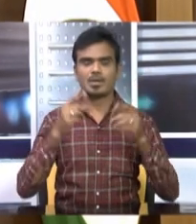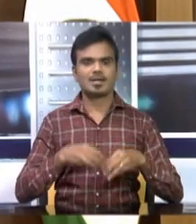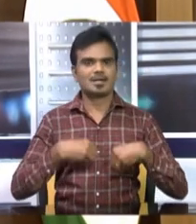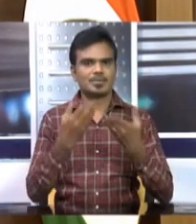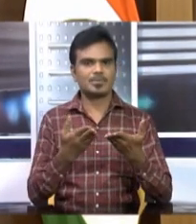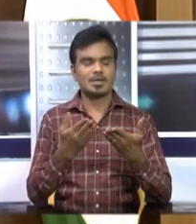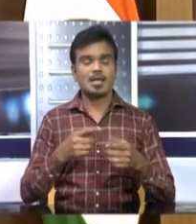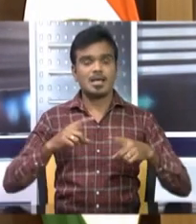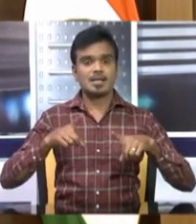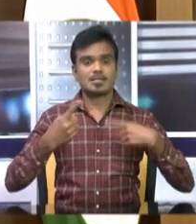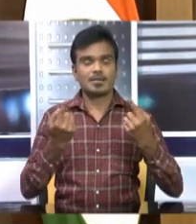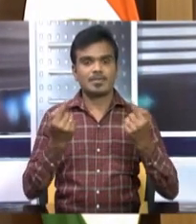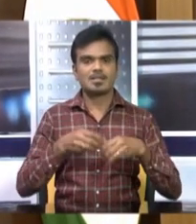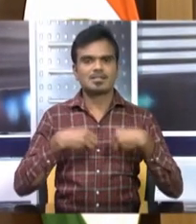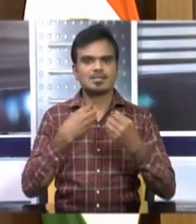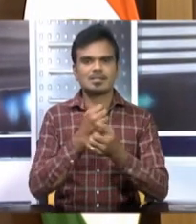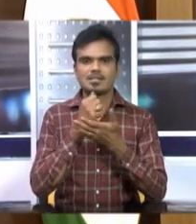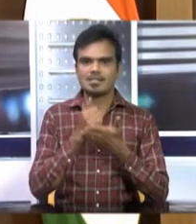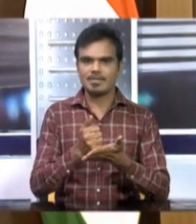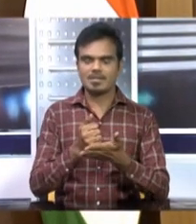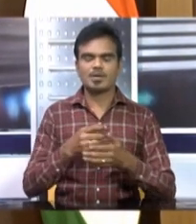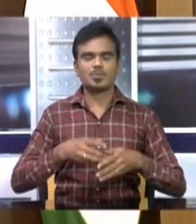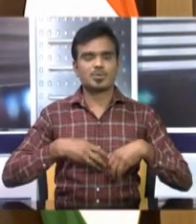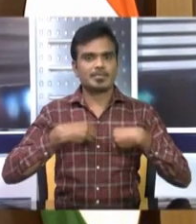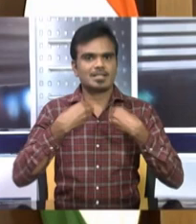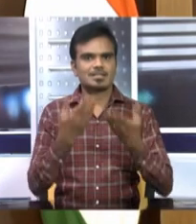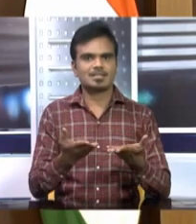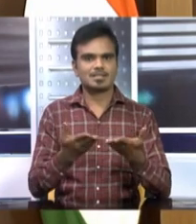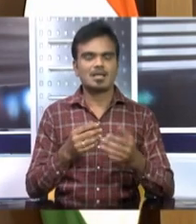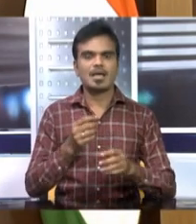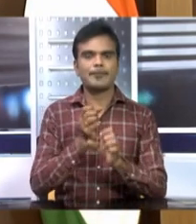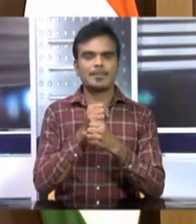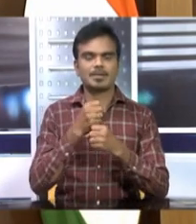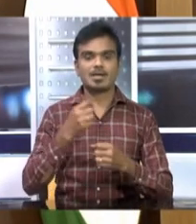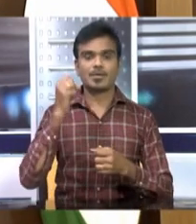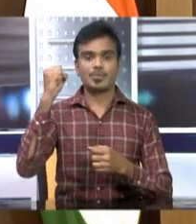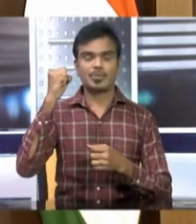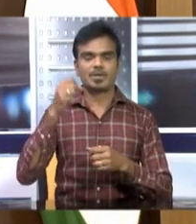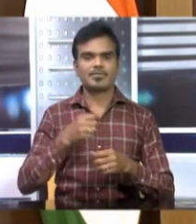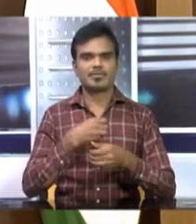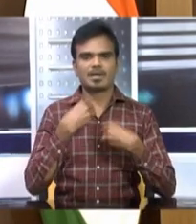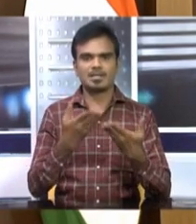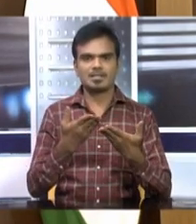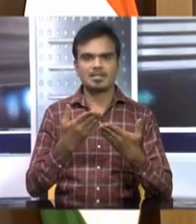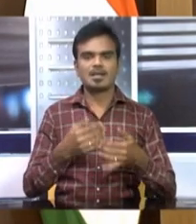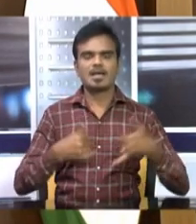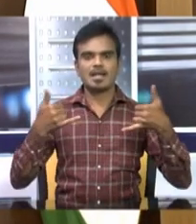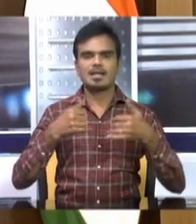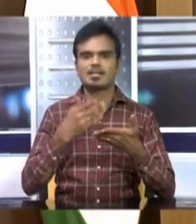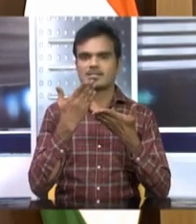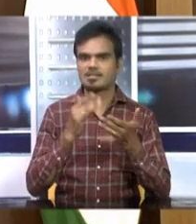dedicated to the selfless services and supreme sacrifices made by our great freedom fighters for the